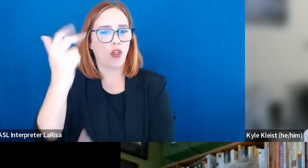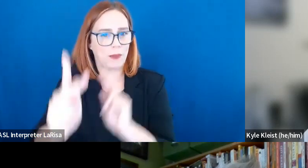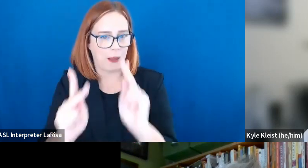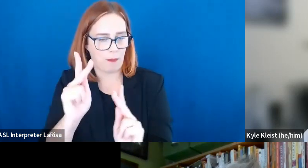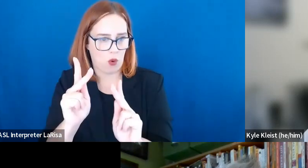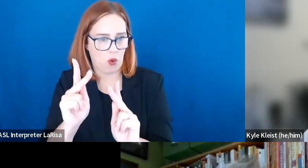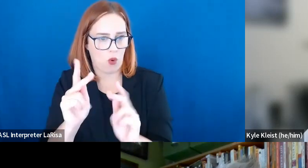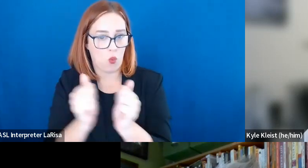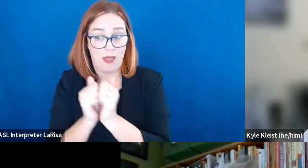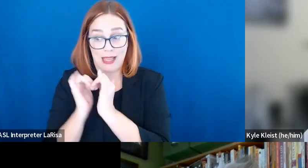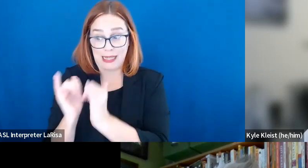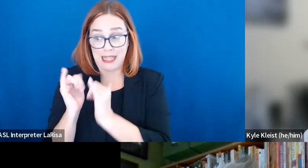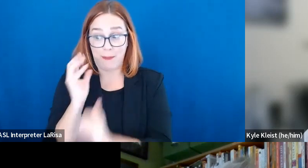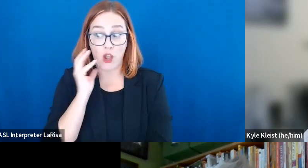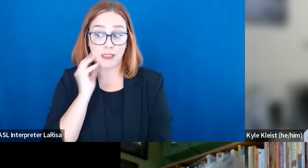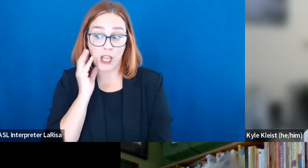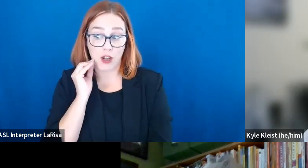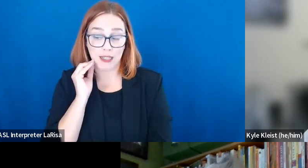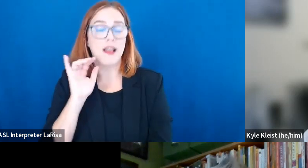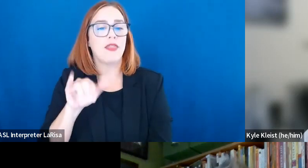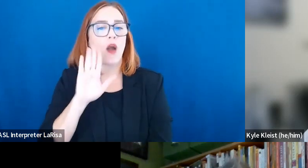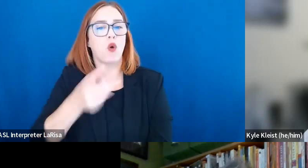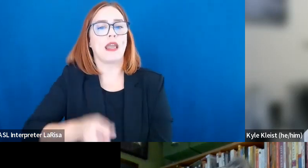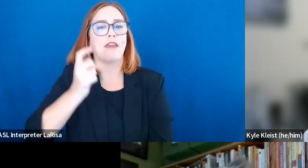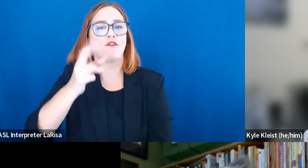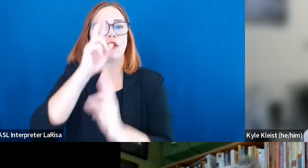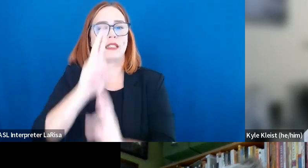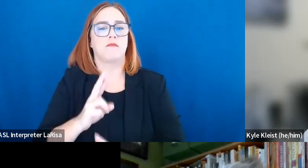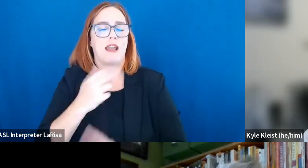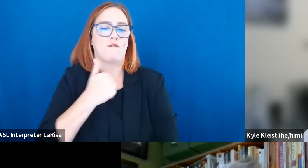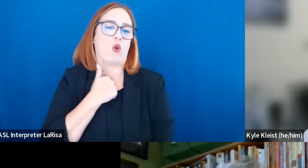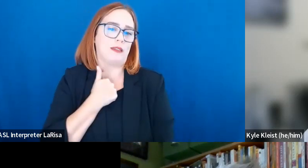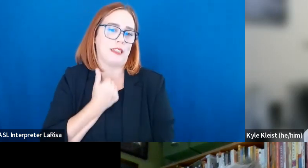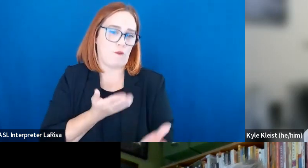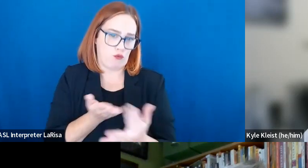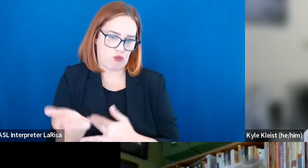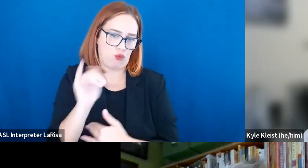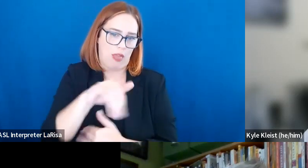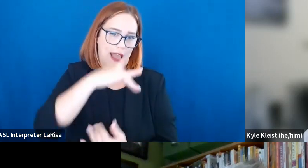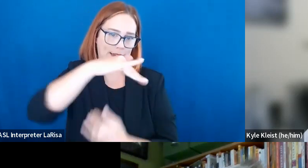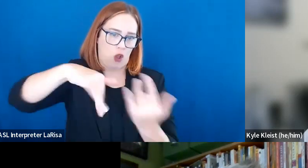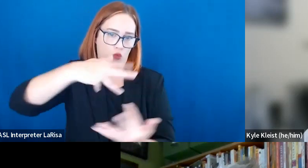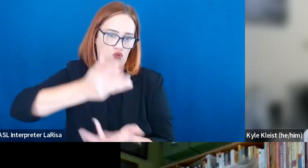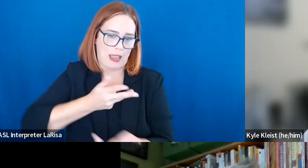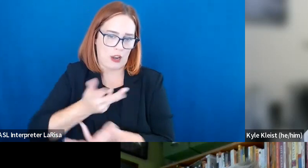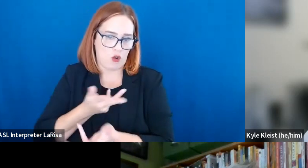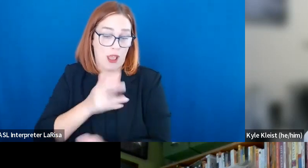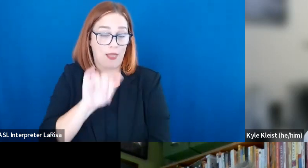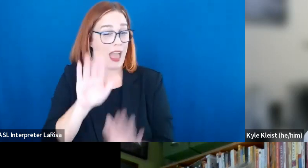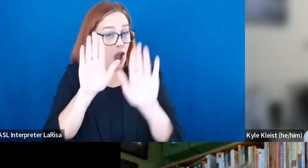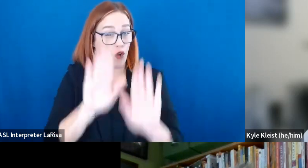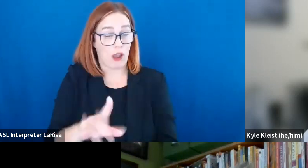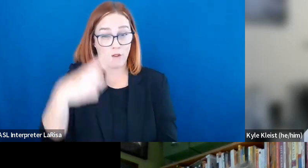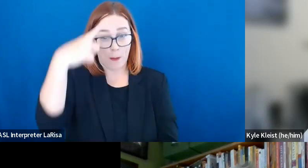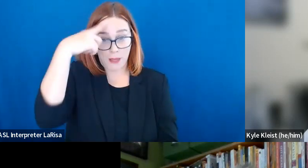respect ourselves more. That social interaction can be great for mental and emotional health.